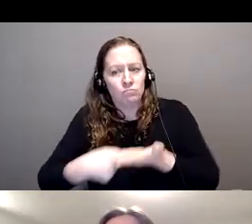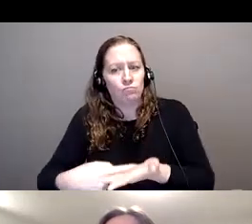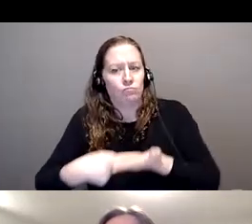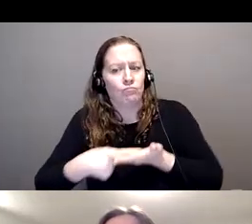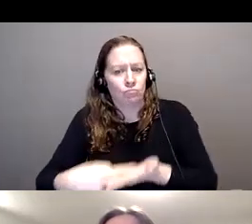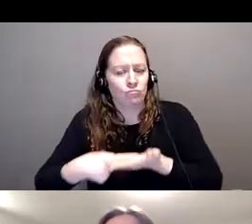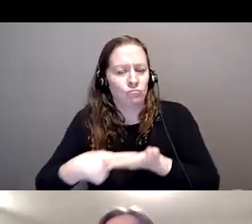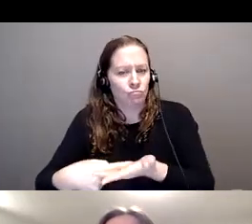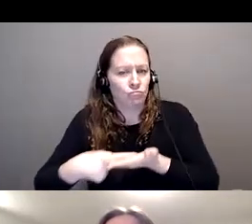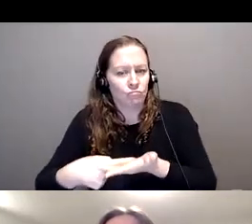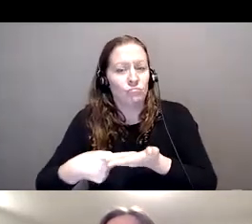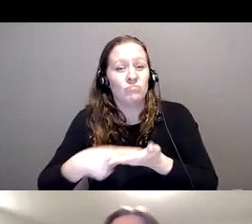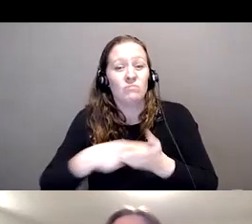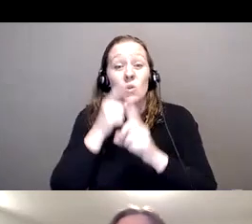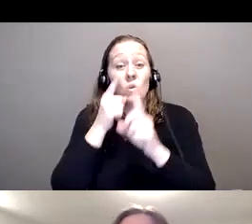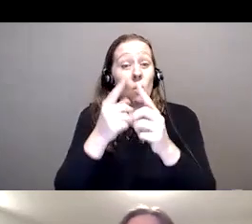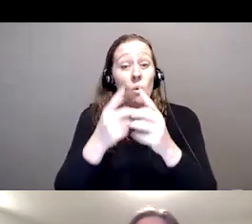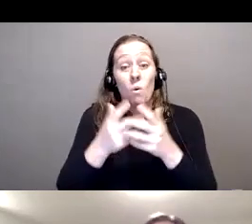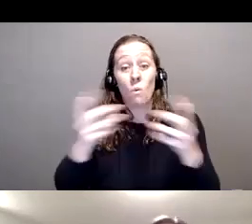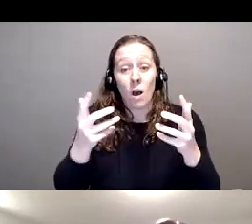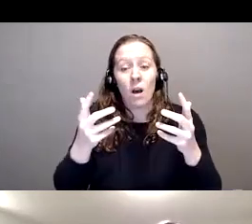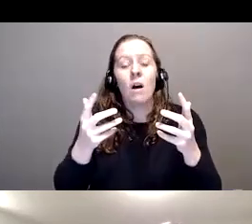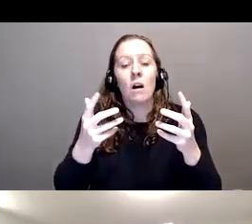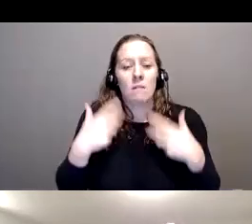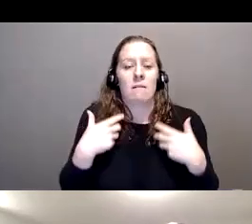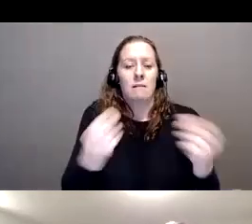forward toward healing together.